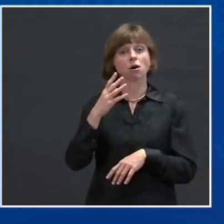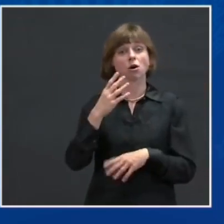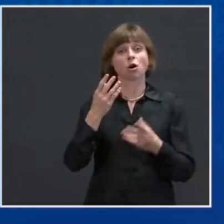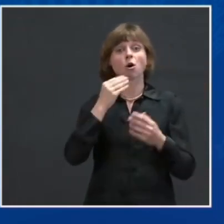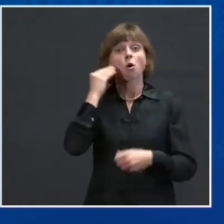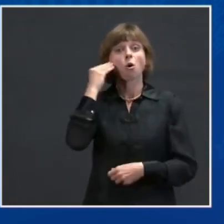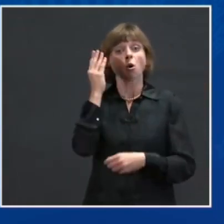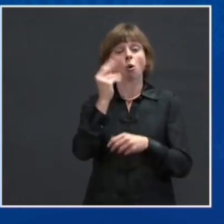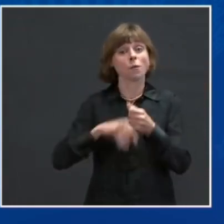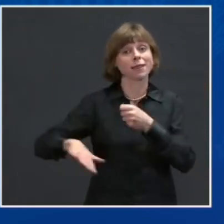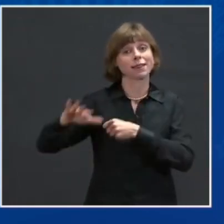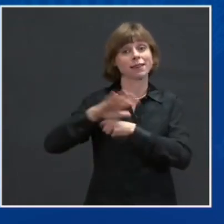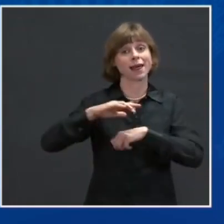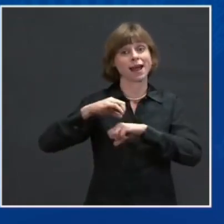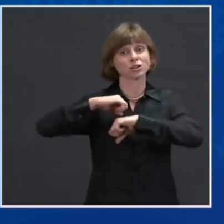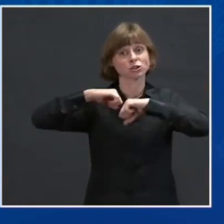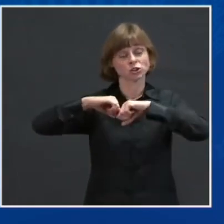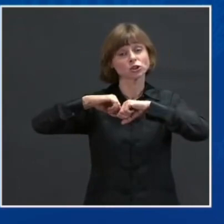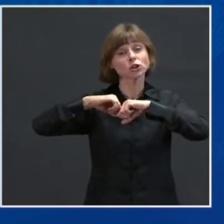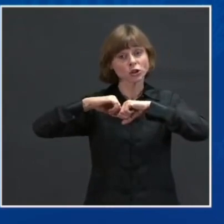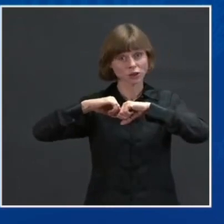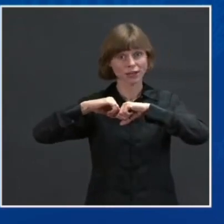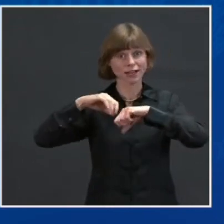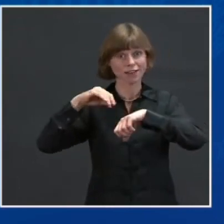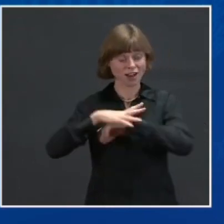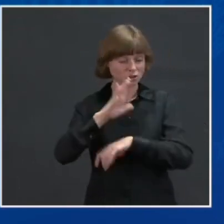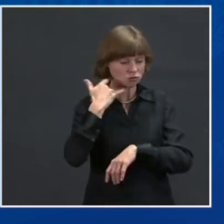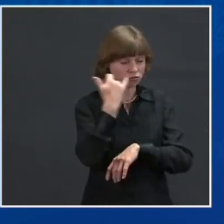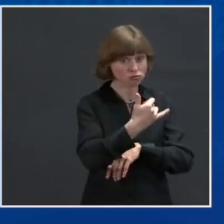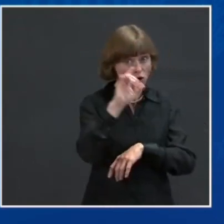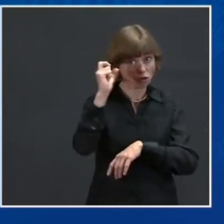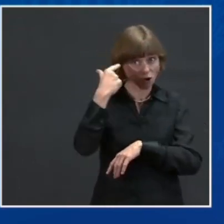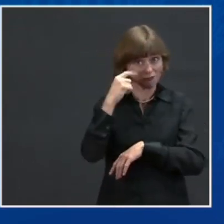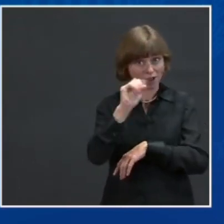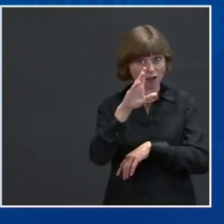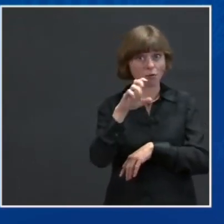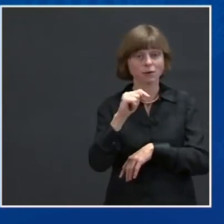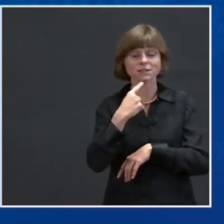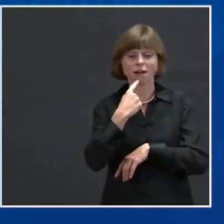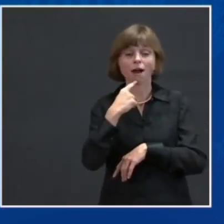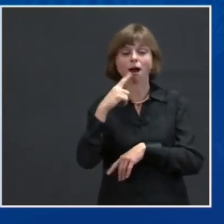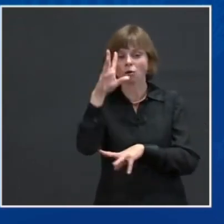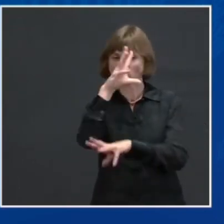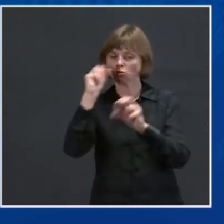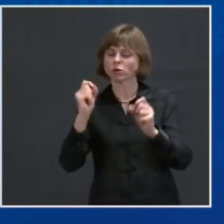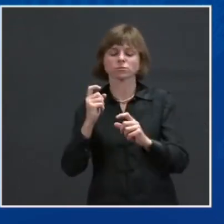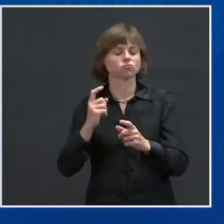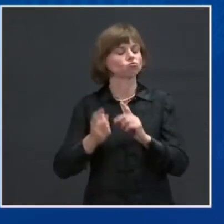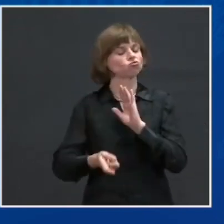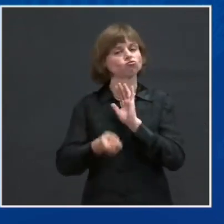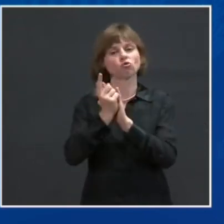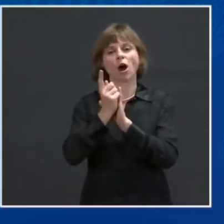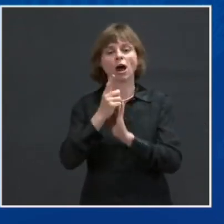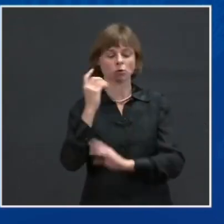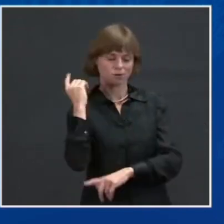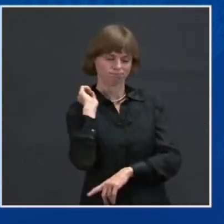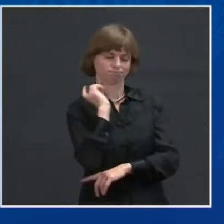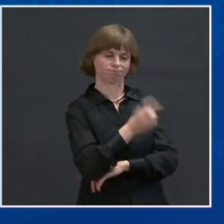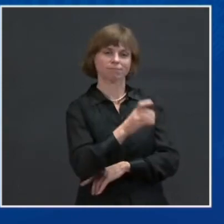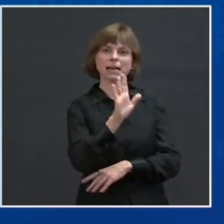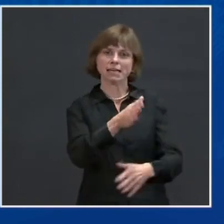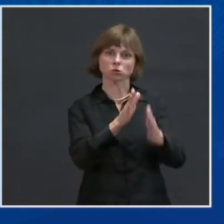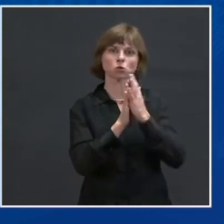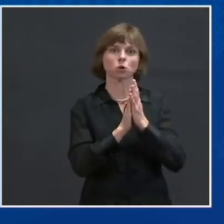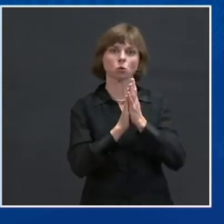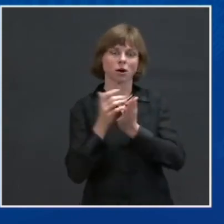Sherwood Randall called Governor Abbott on Sunday to let him know that the president had immediately granted his request to help meet the state's mass care